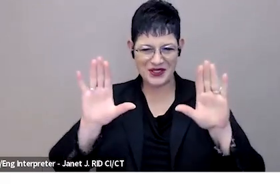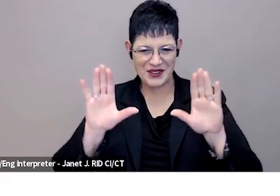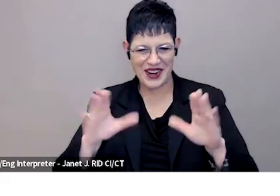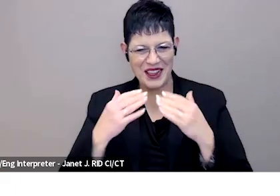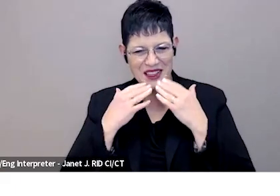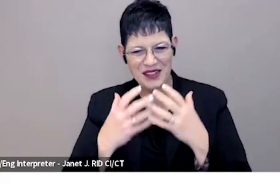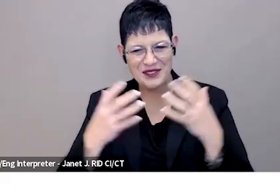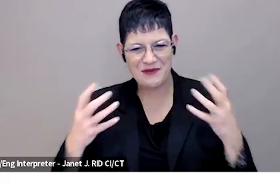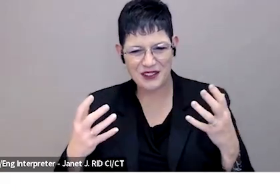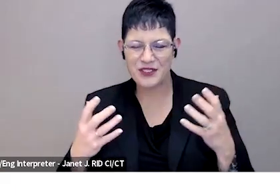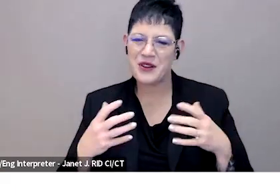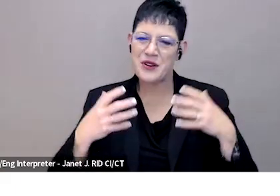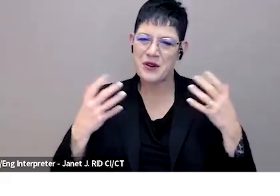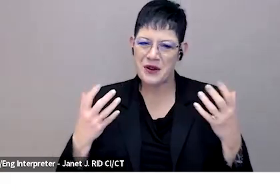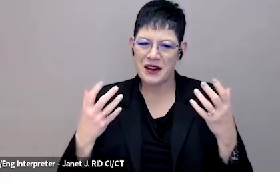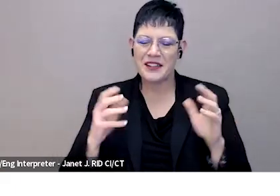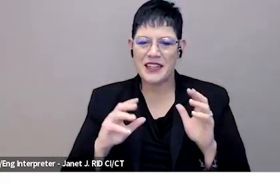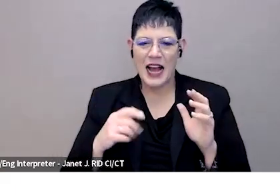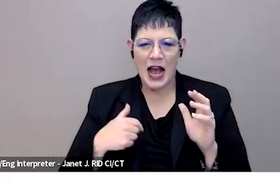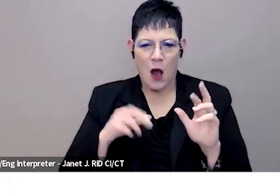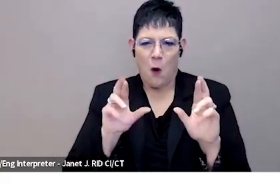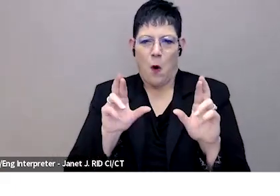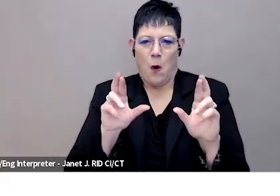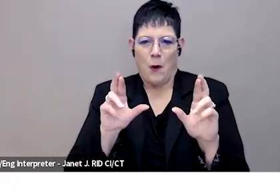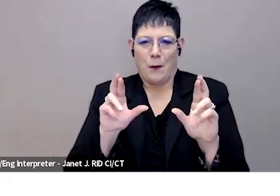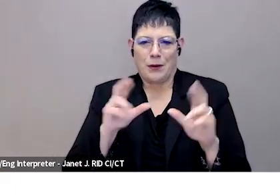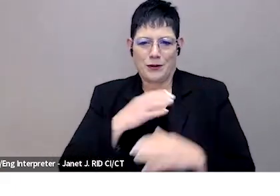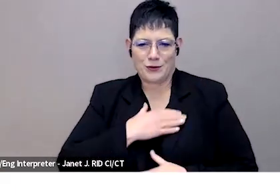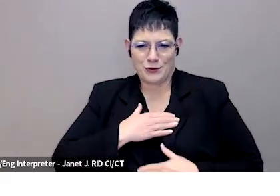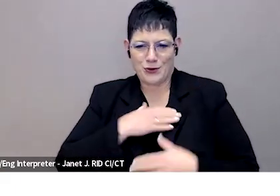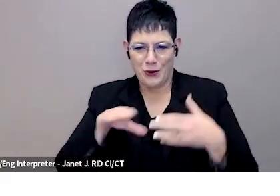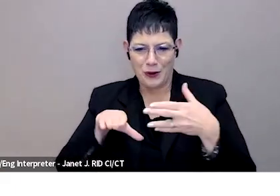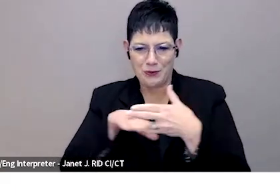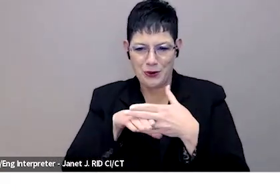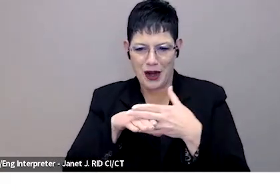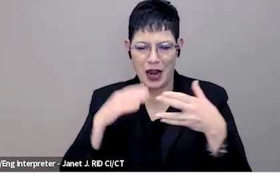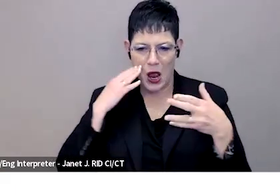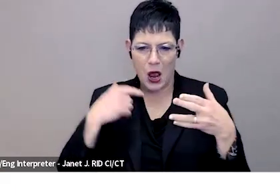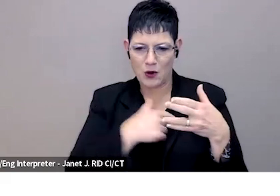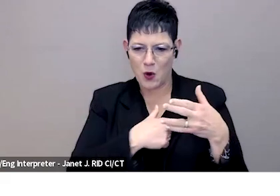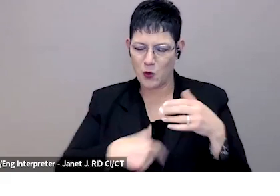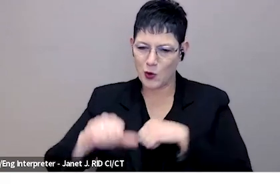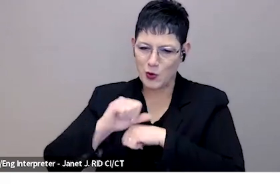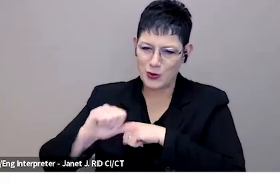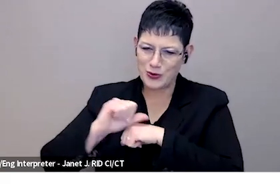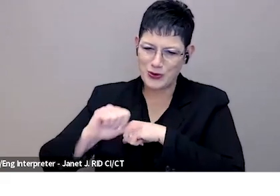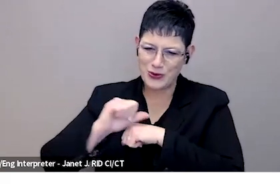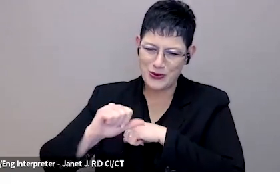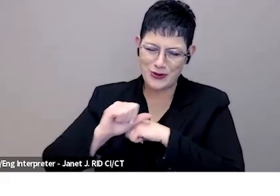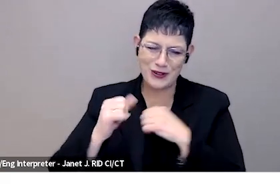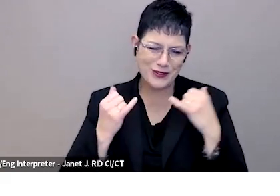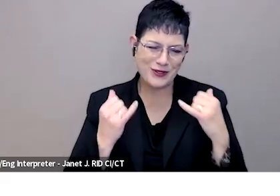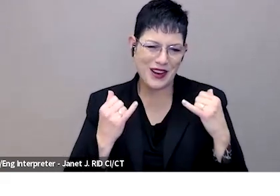you so much. Well, I hope everyone enjoyed our break. I know all of us are working hard today